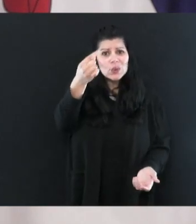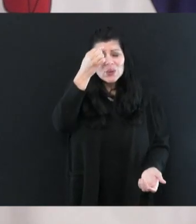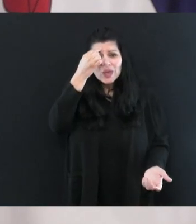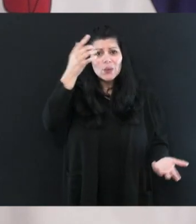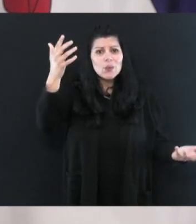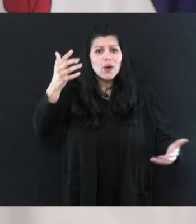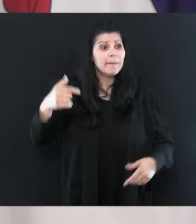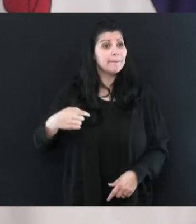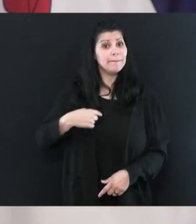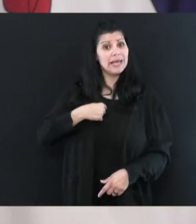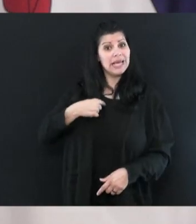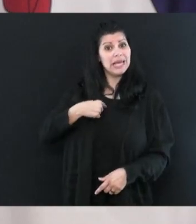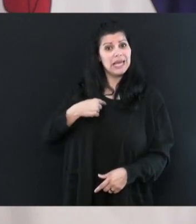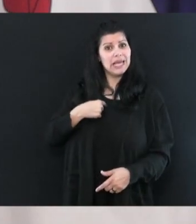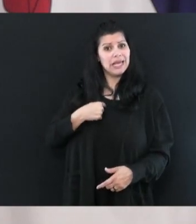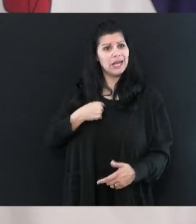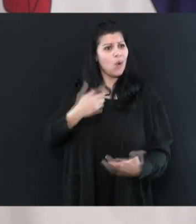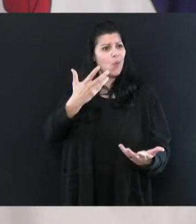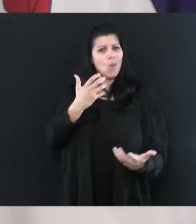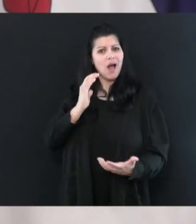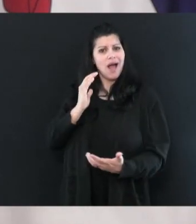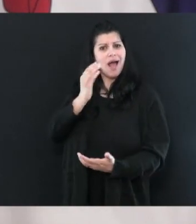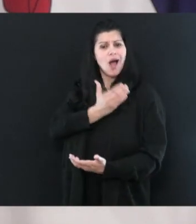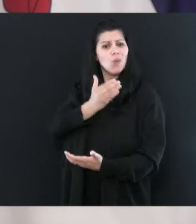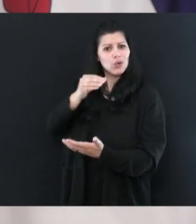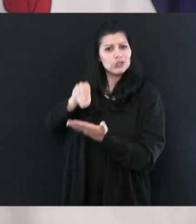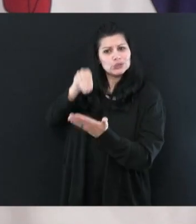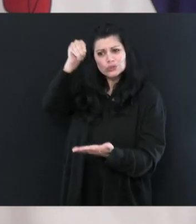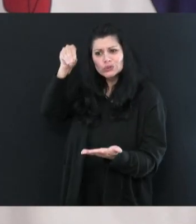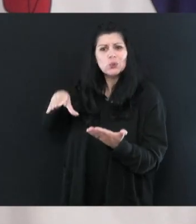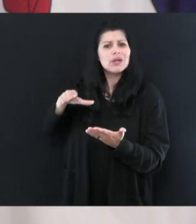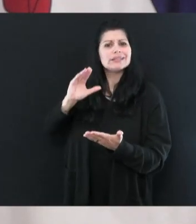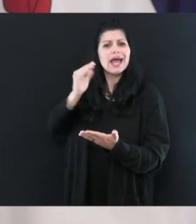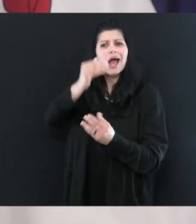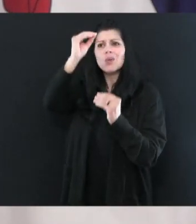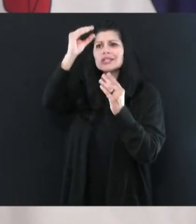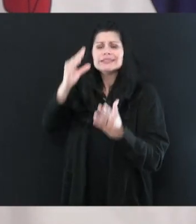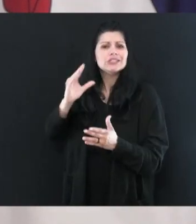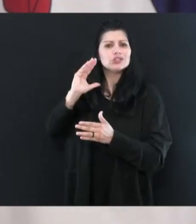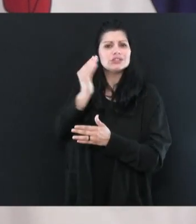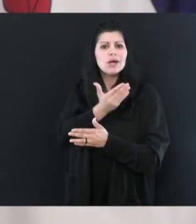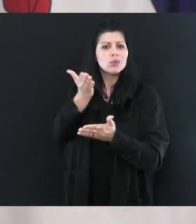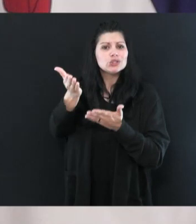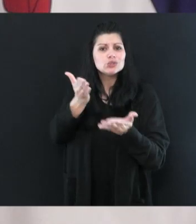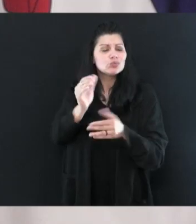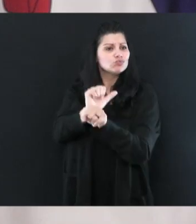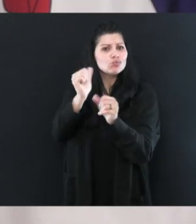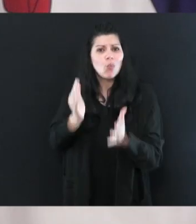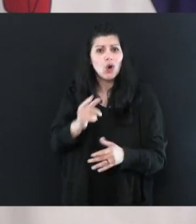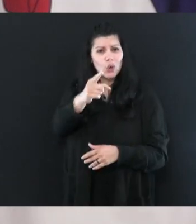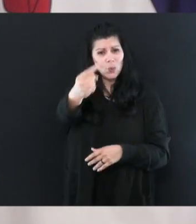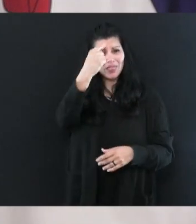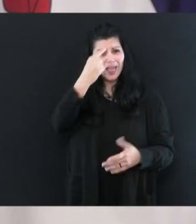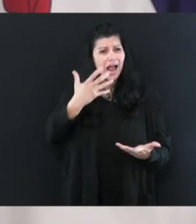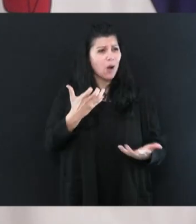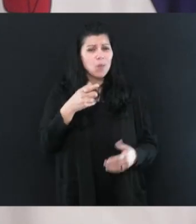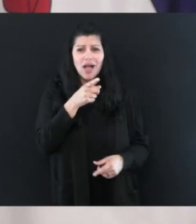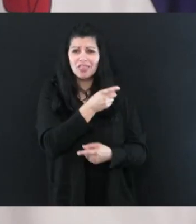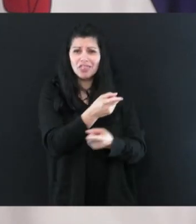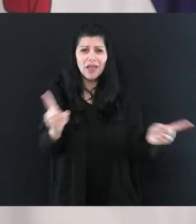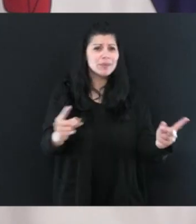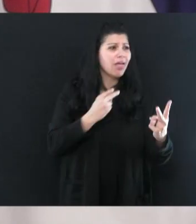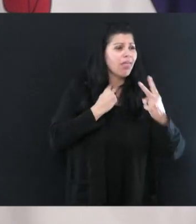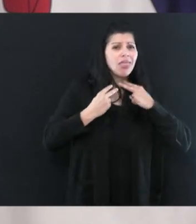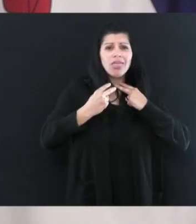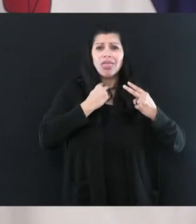any way, would want our kids, our teachers, or our service personnel in a situation that could